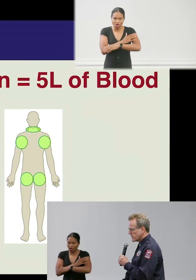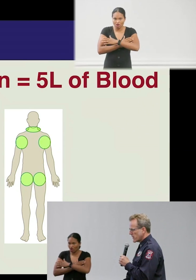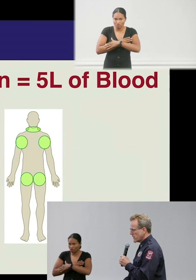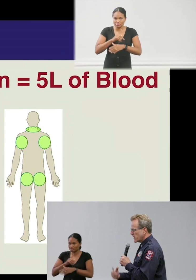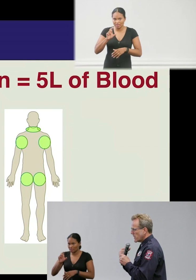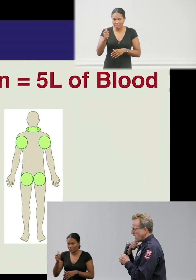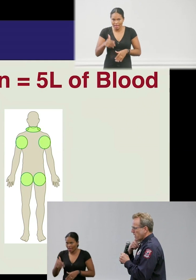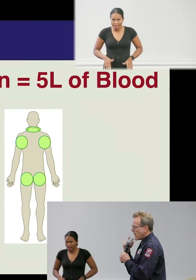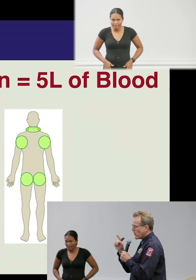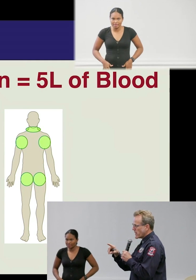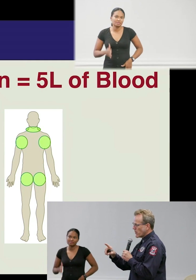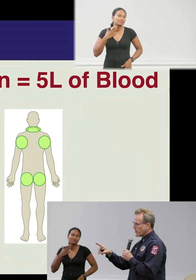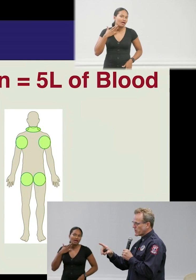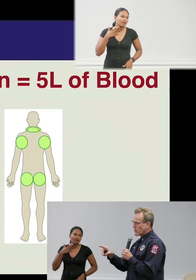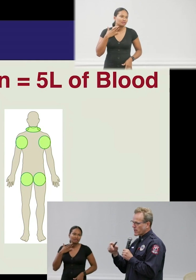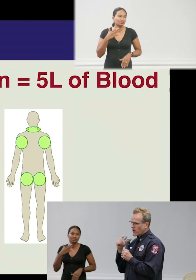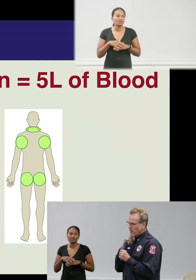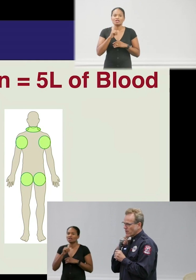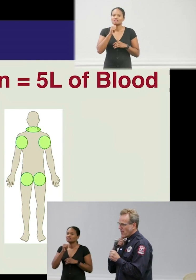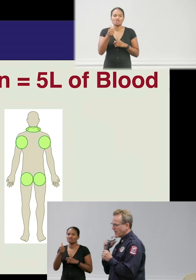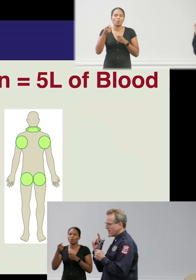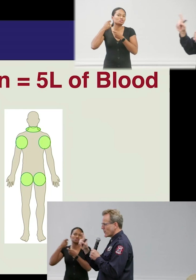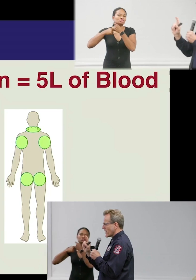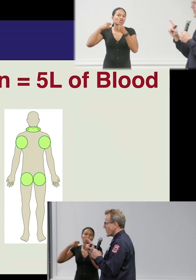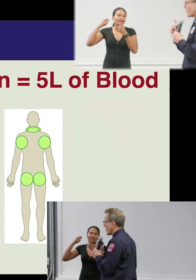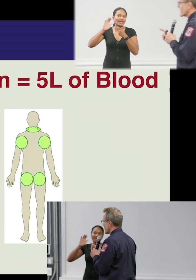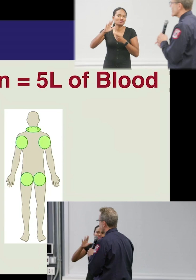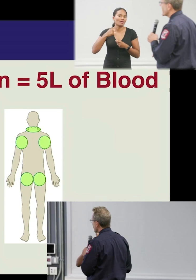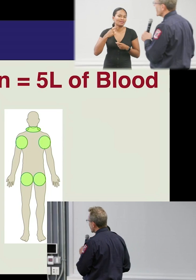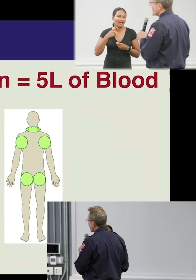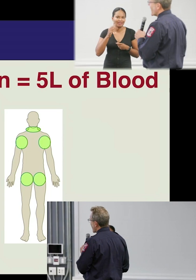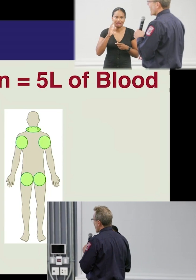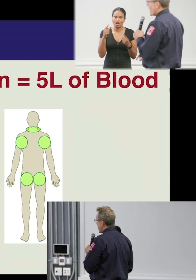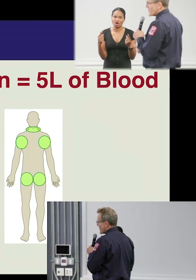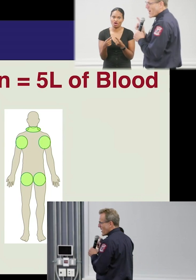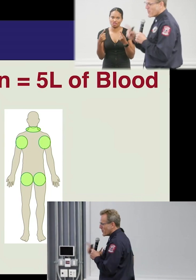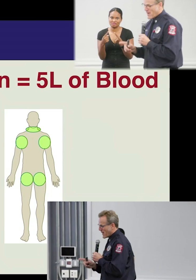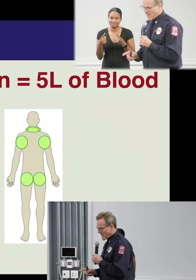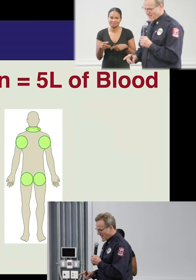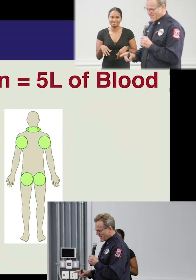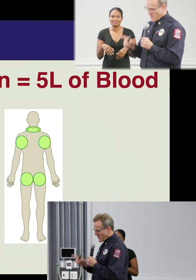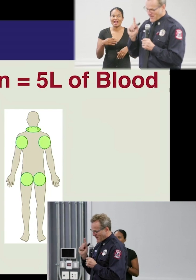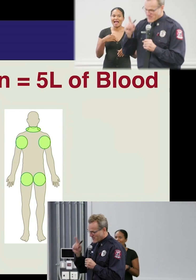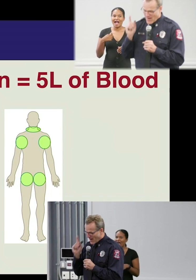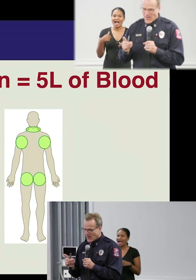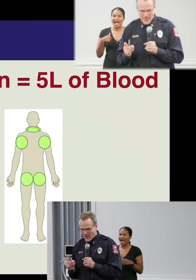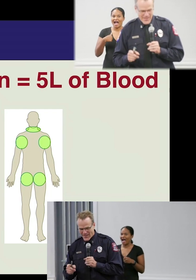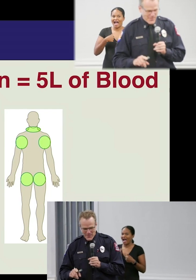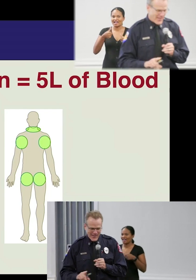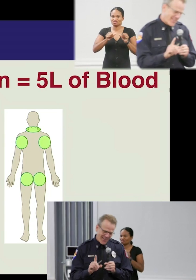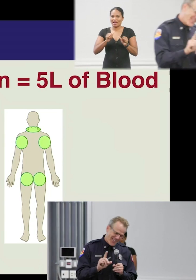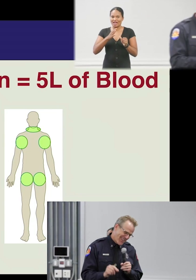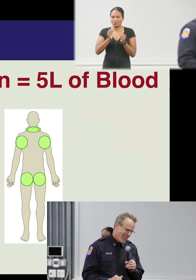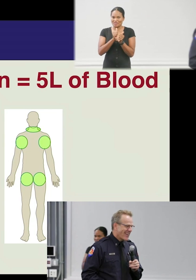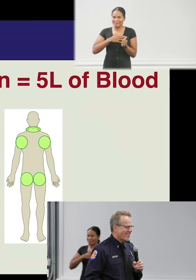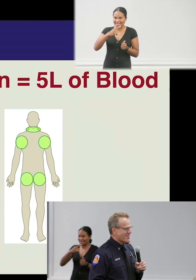legs, neck. By the way, don't put a tourniquet around your neck. It really hurts. I've tried it with my kids to make them stop talking,